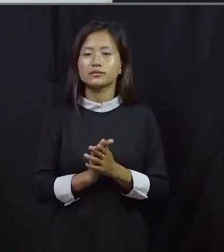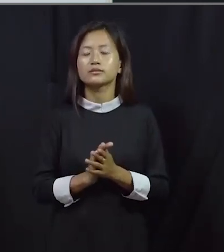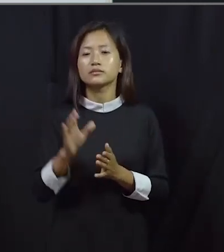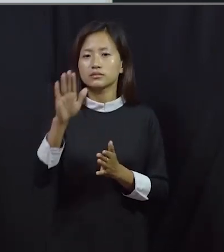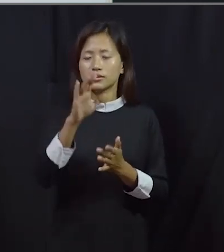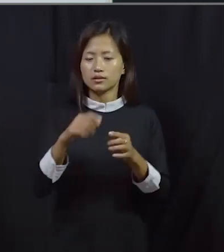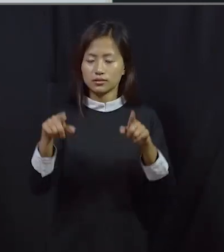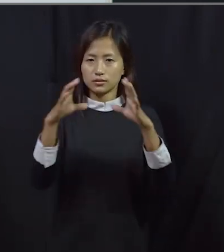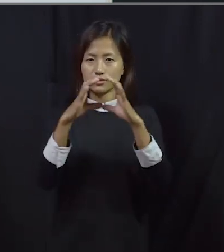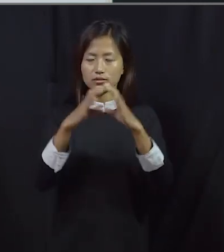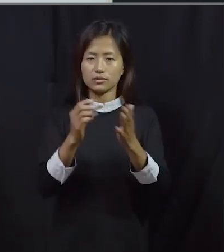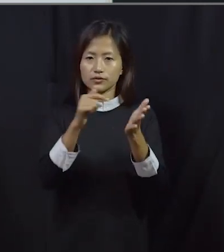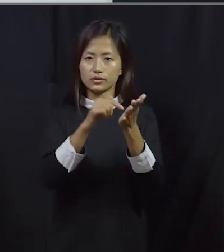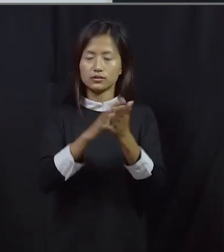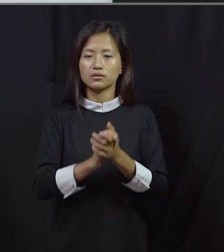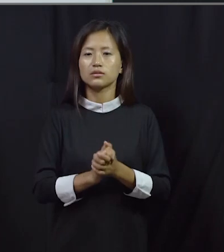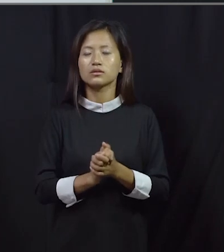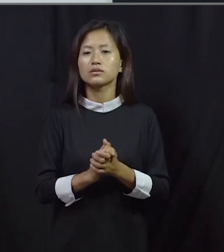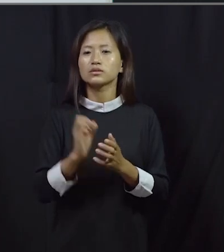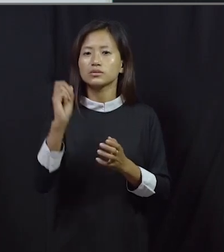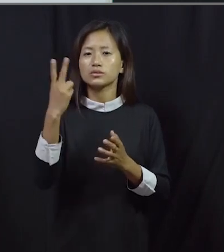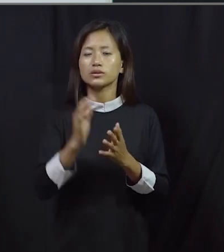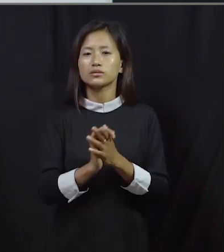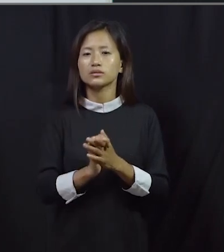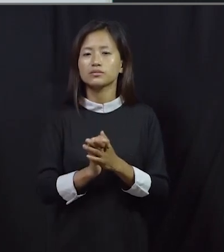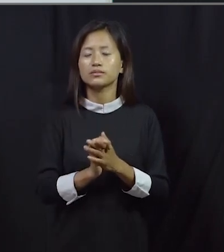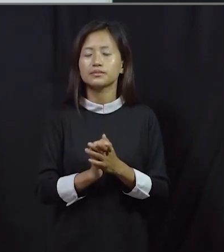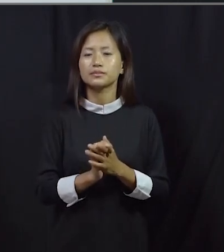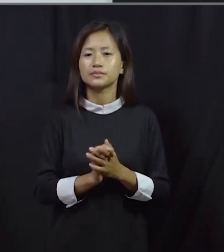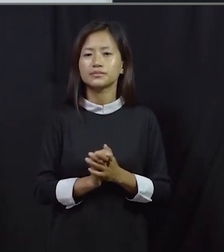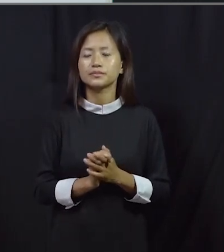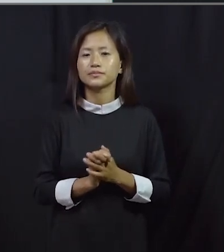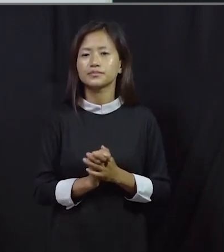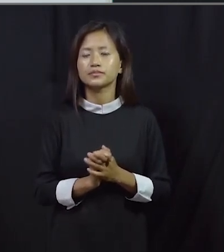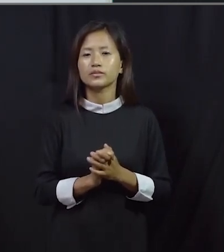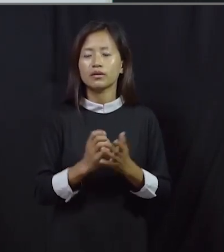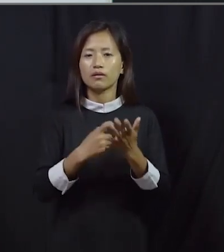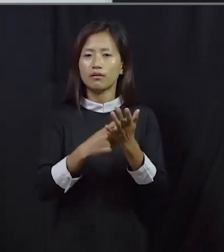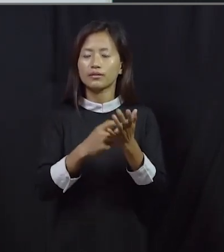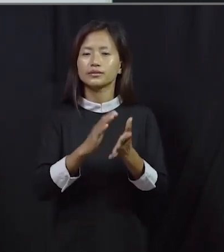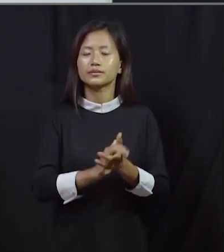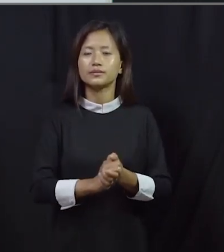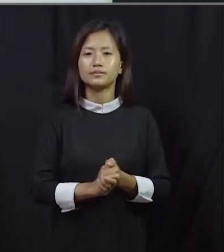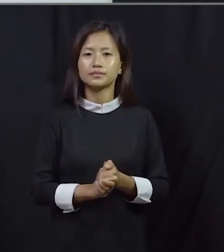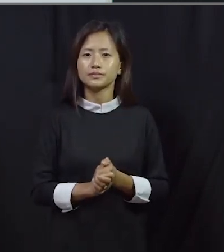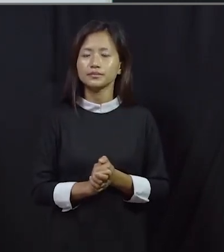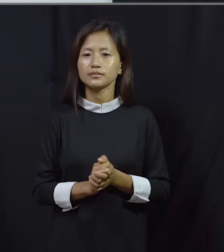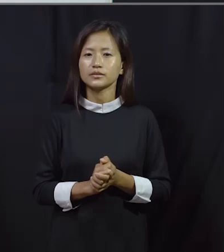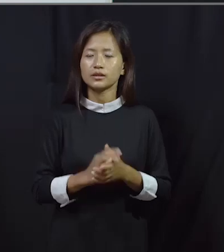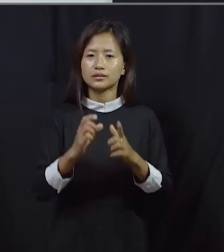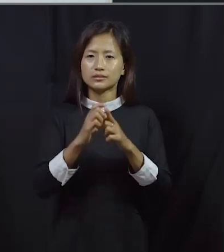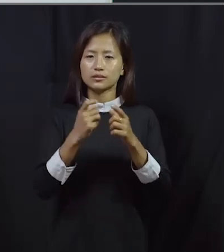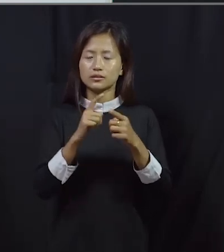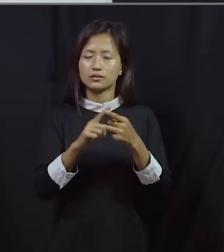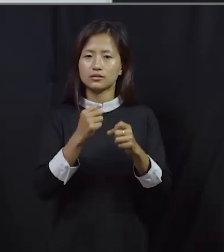circle at center, total angle is how much? Twice pi. How much? Twice pi. This is in radian. If I express in degree, this